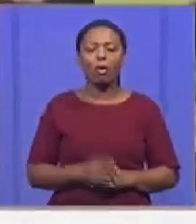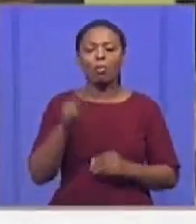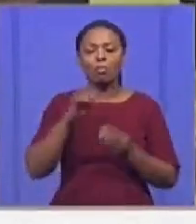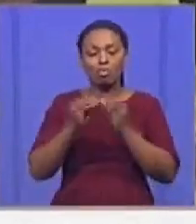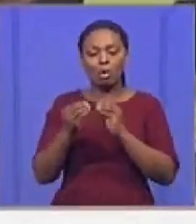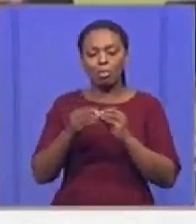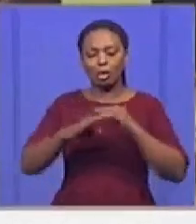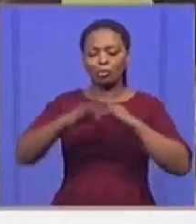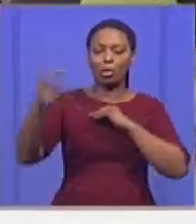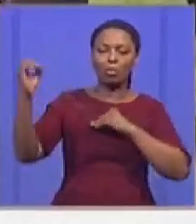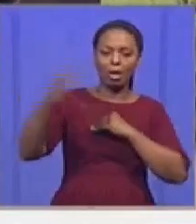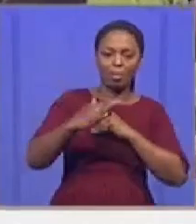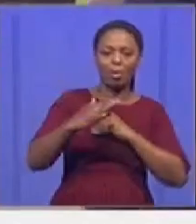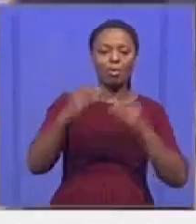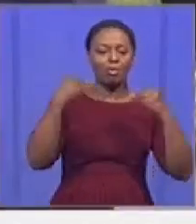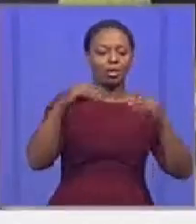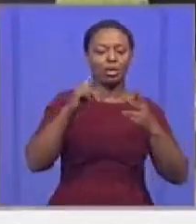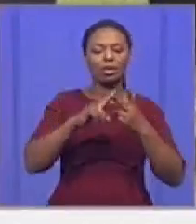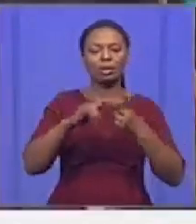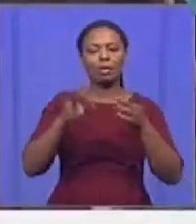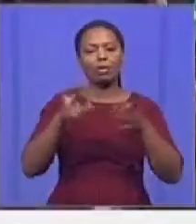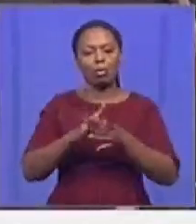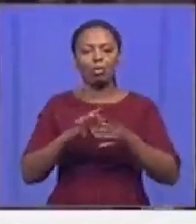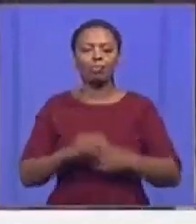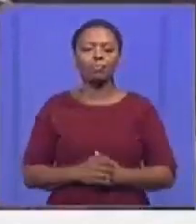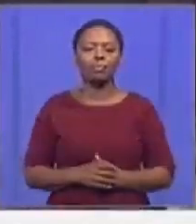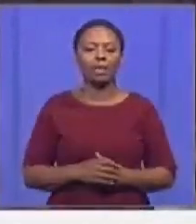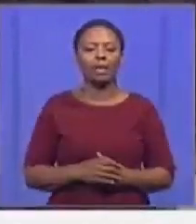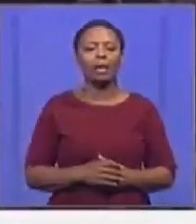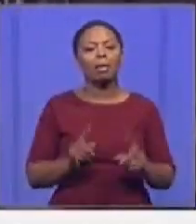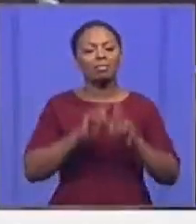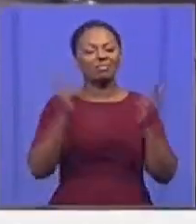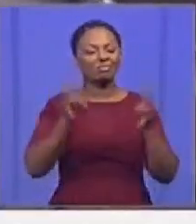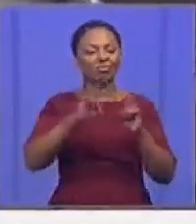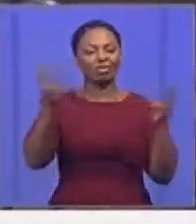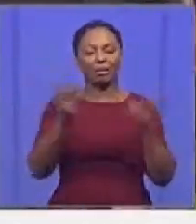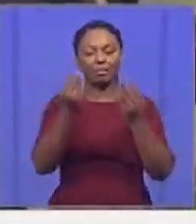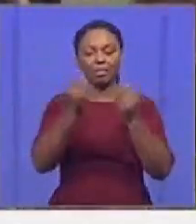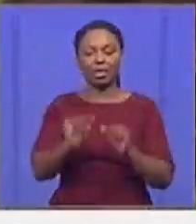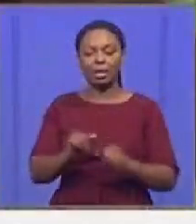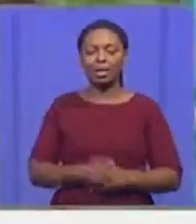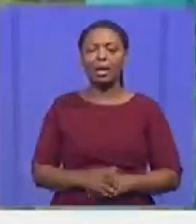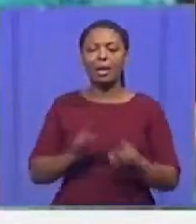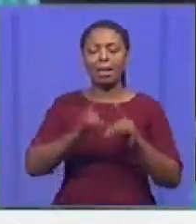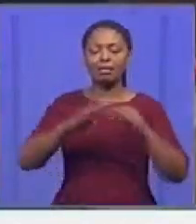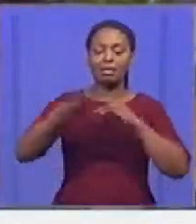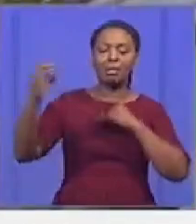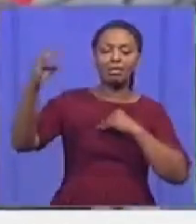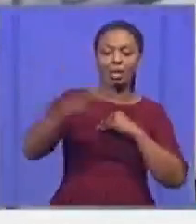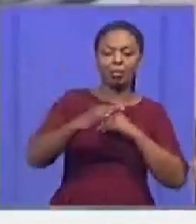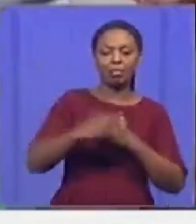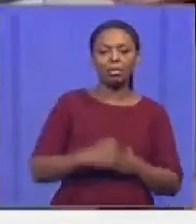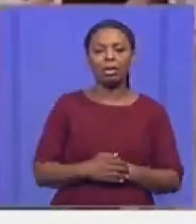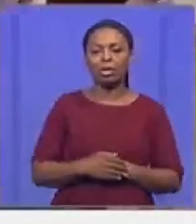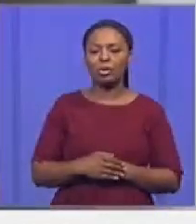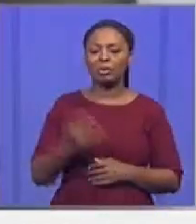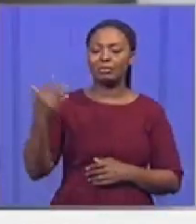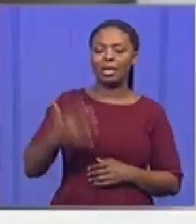mo dikgwebong le mo malapeng. Le mororo ditlhotlhwa tsa bone di farologana. Ba re go tsenya di solar panel ga go tlhotlhwa